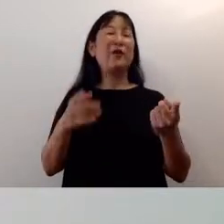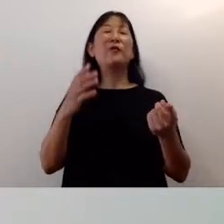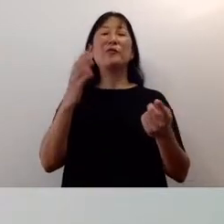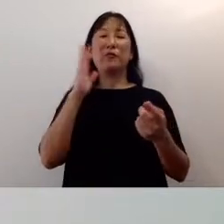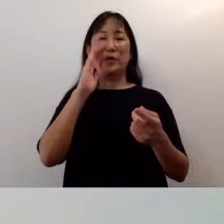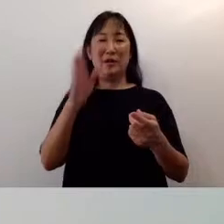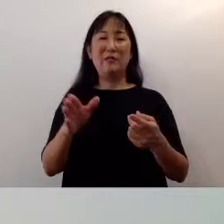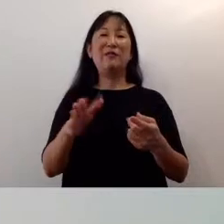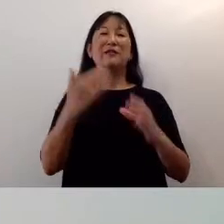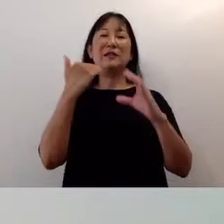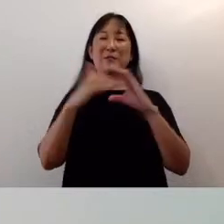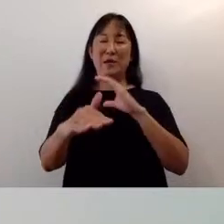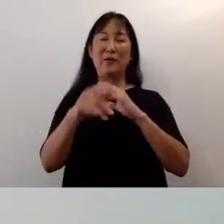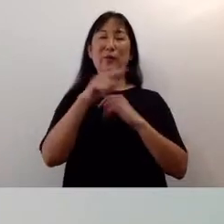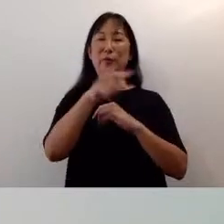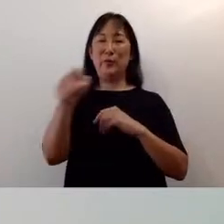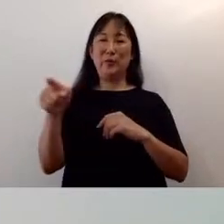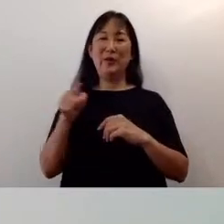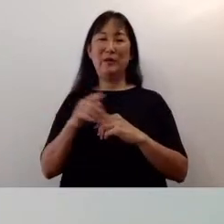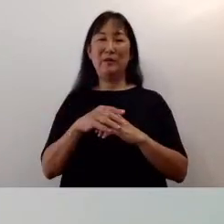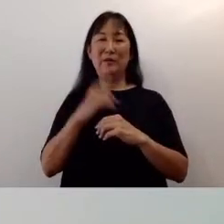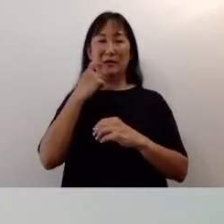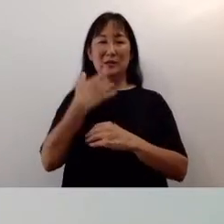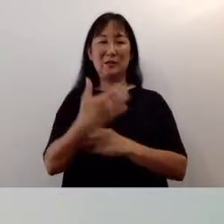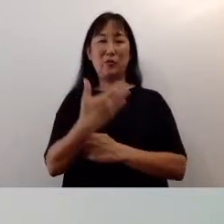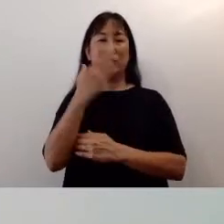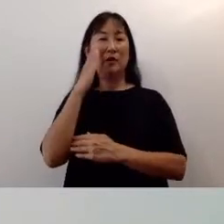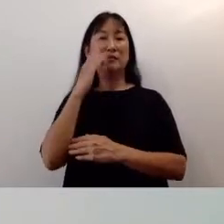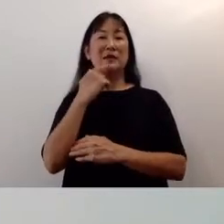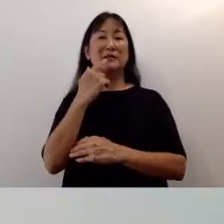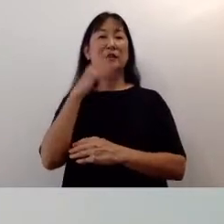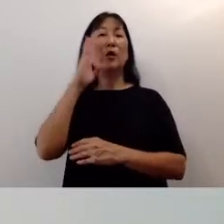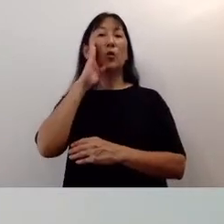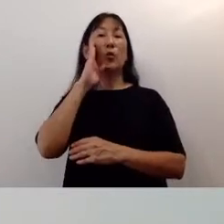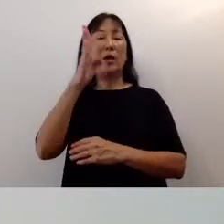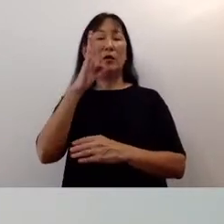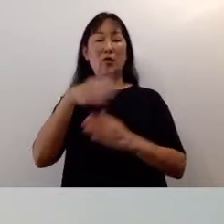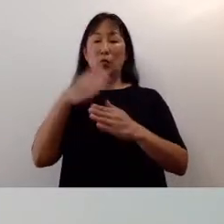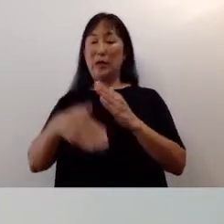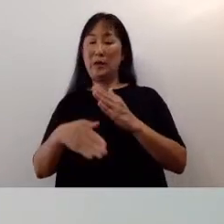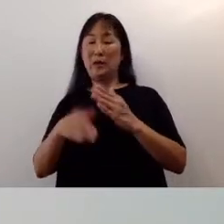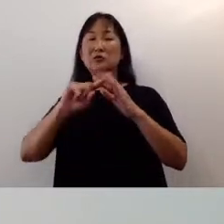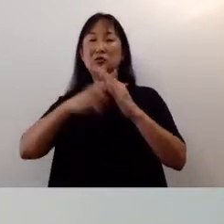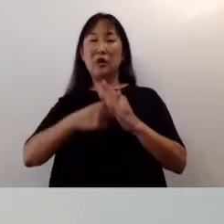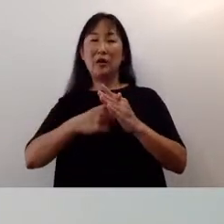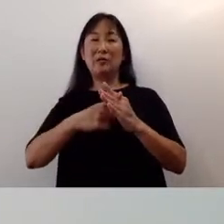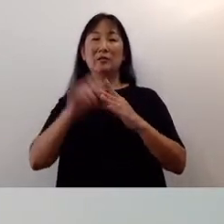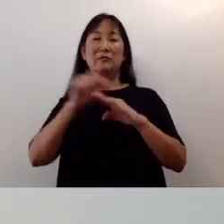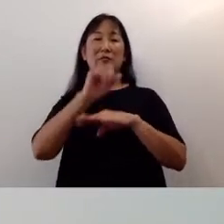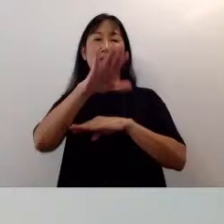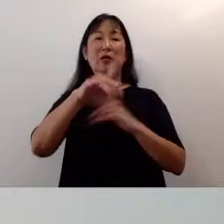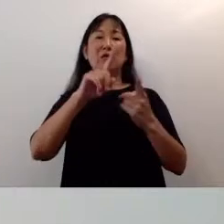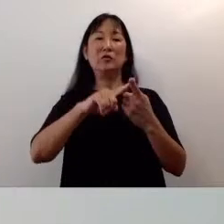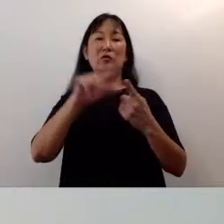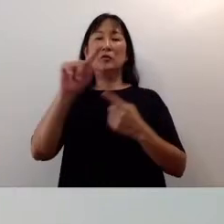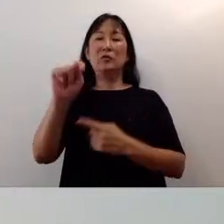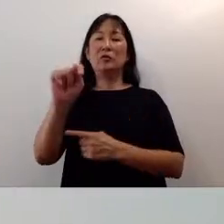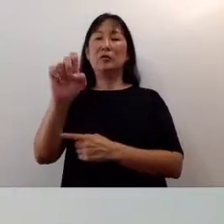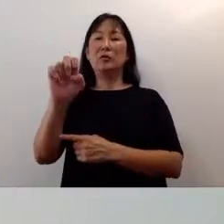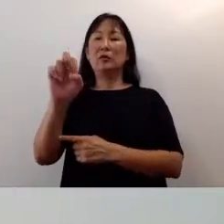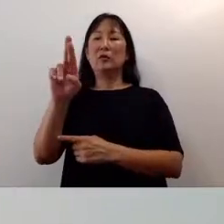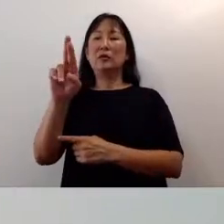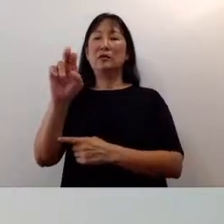electronically. So they will be emailed. I was told this morning they're going to start emailing them out this weekend to tenured teachers via